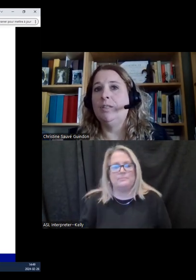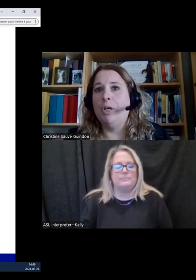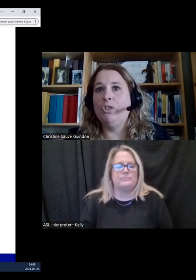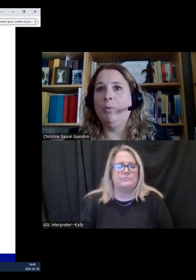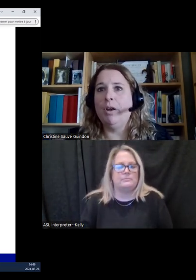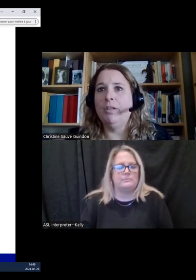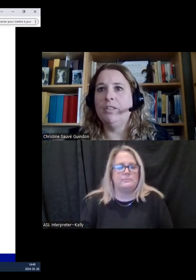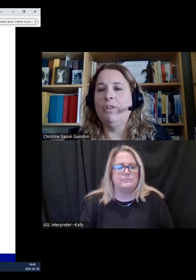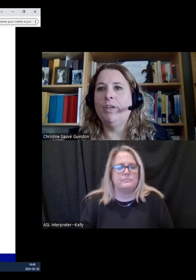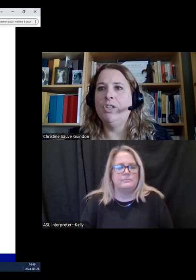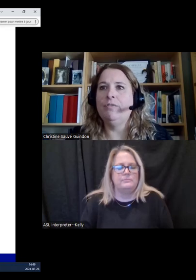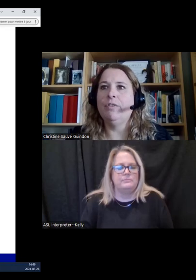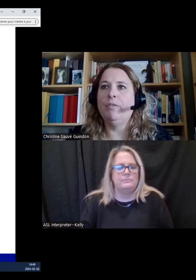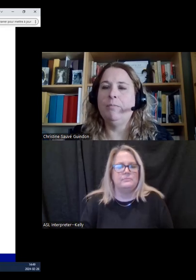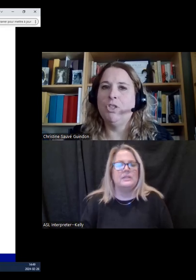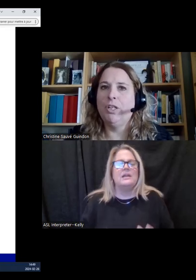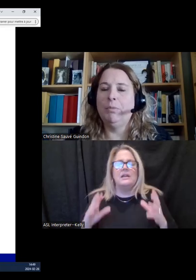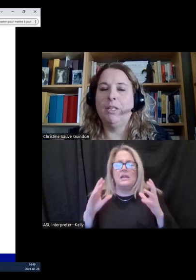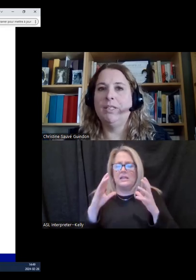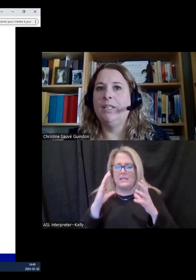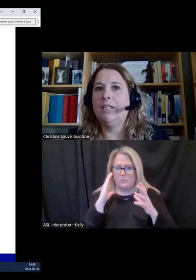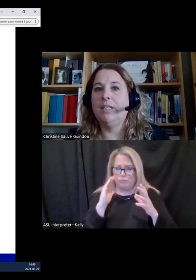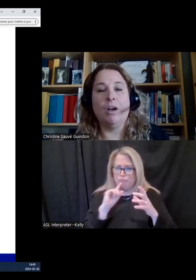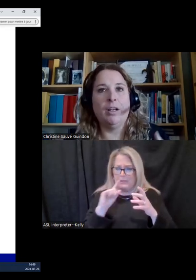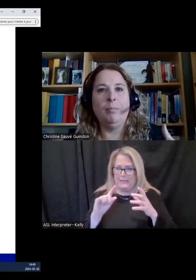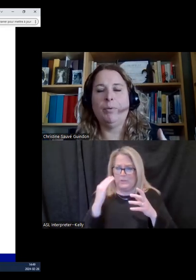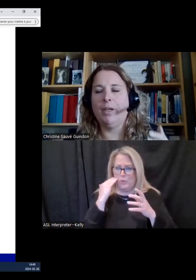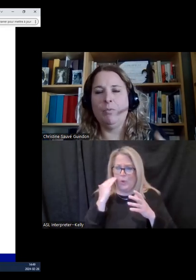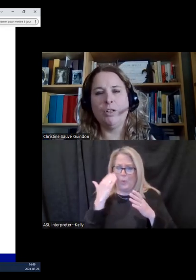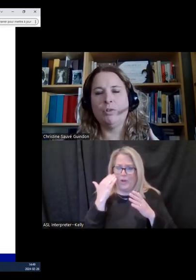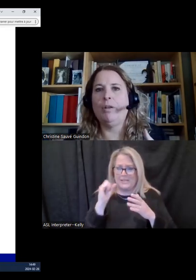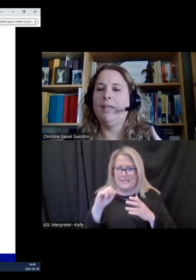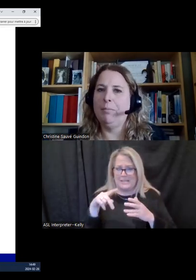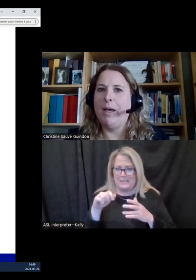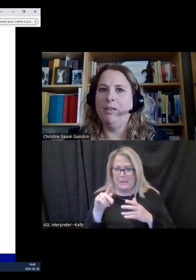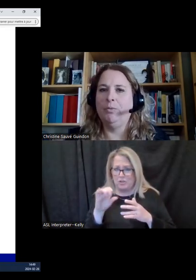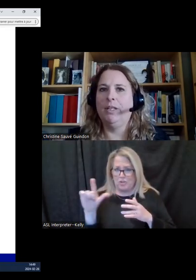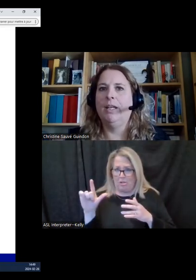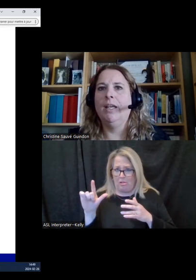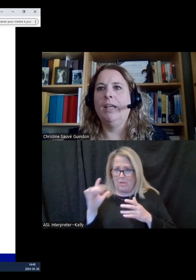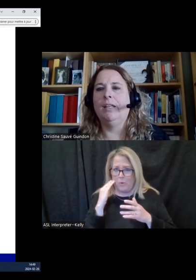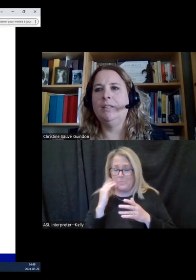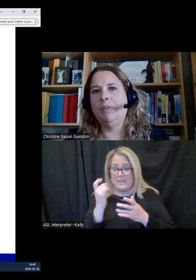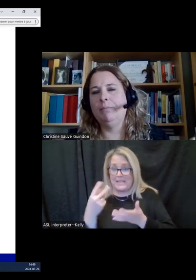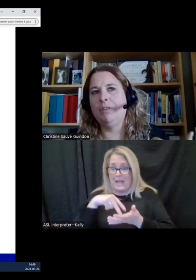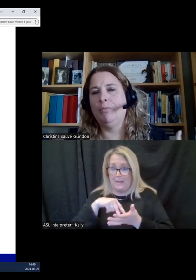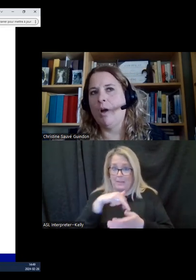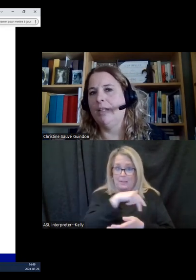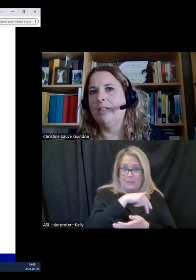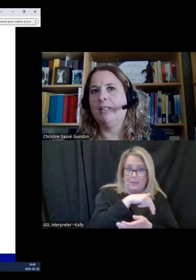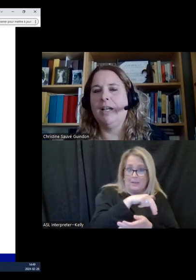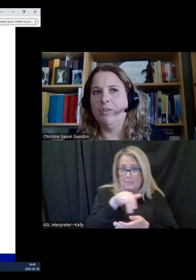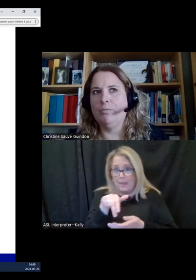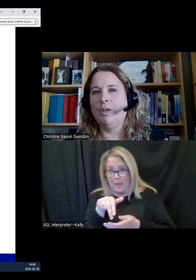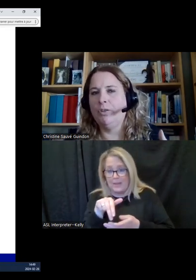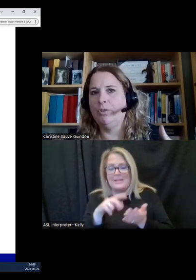And his spatial awareness of the location of the machine, because he got up and walked around and came back to it. And sometimes he'd walk into